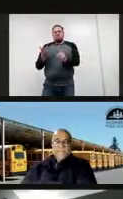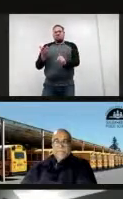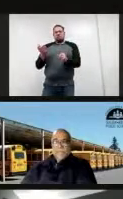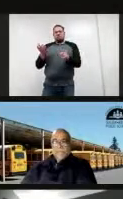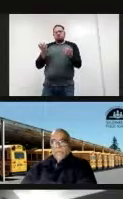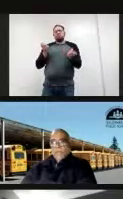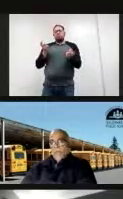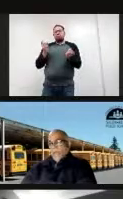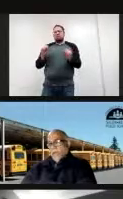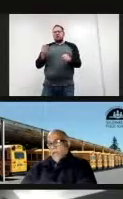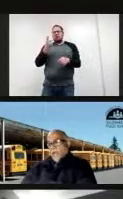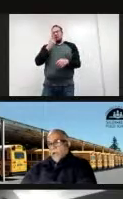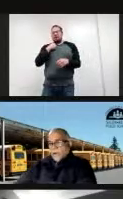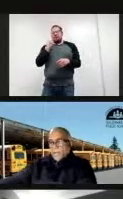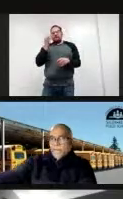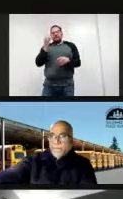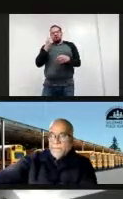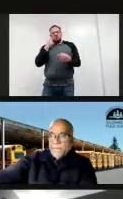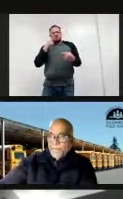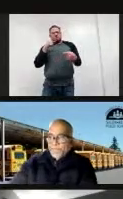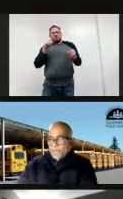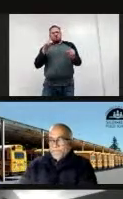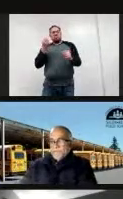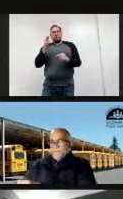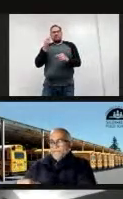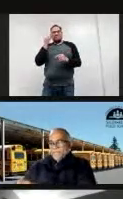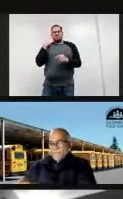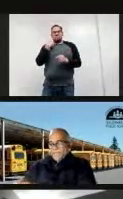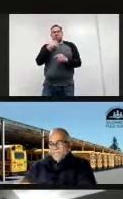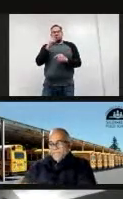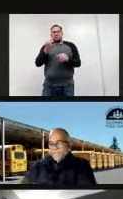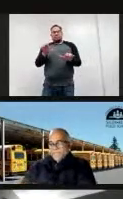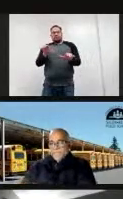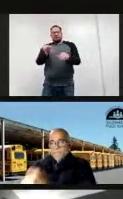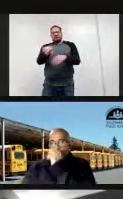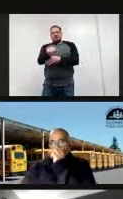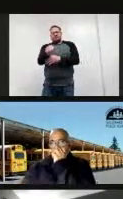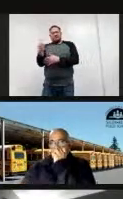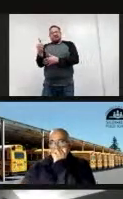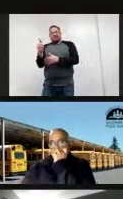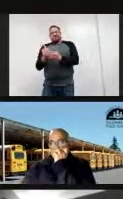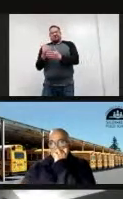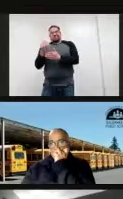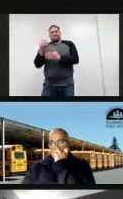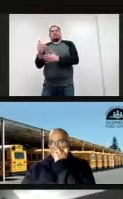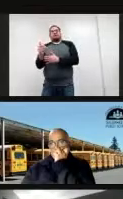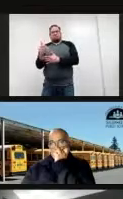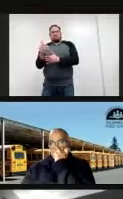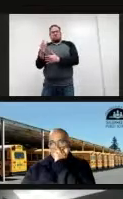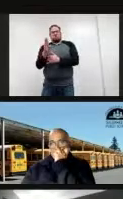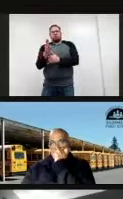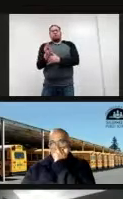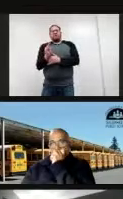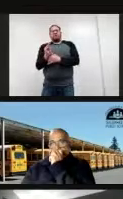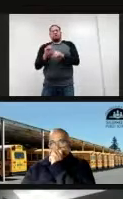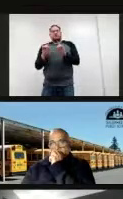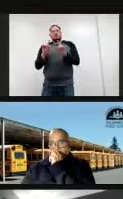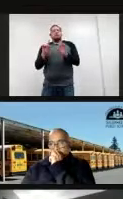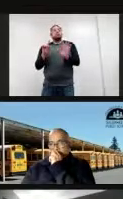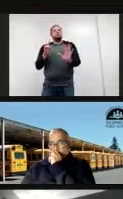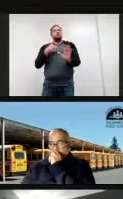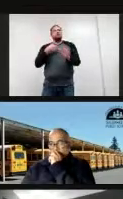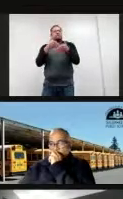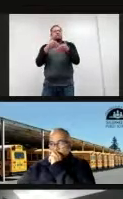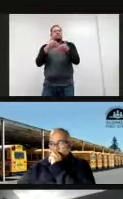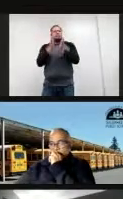me if you think this will work now or if we should do something at our next board meeting. But what I would, here's what I would ask,